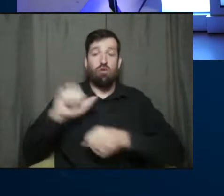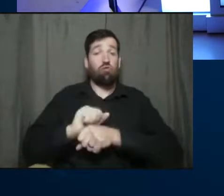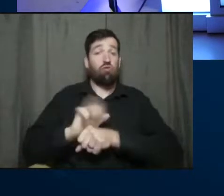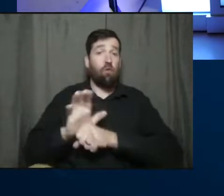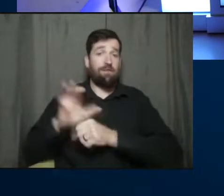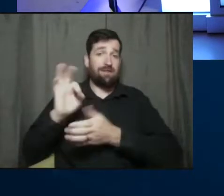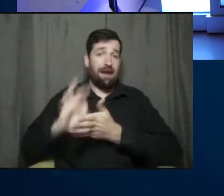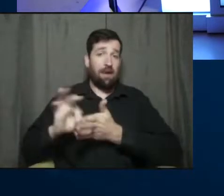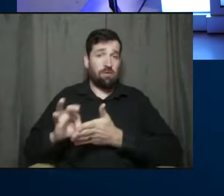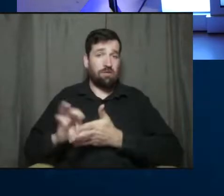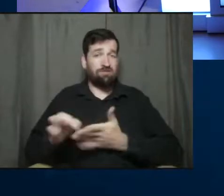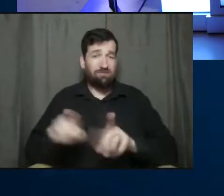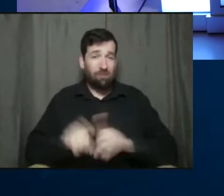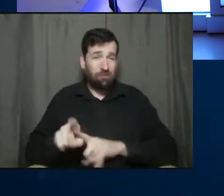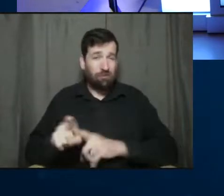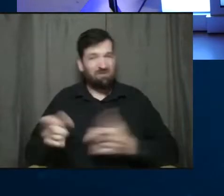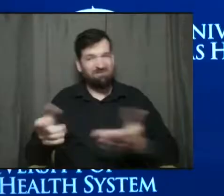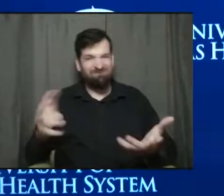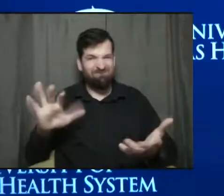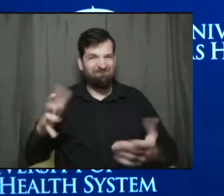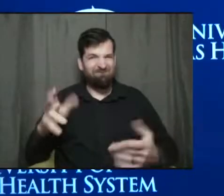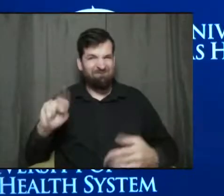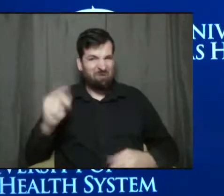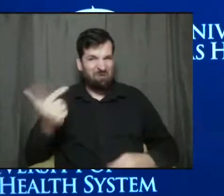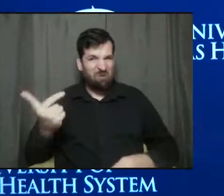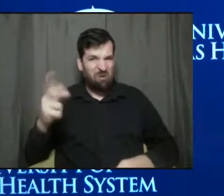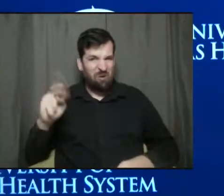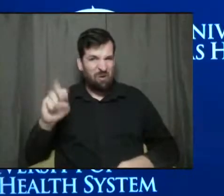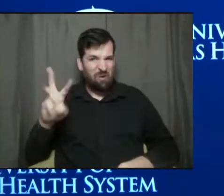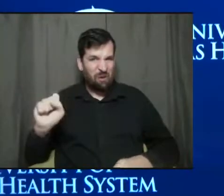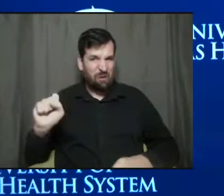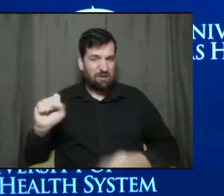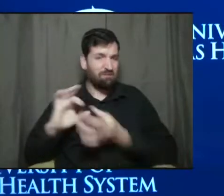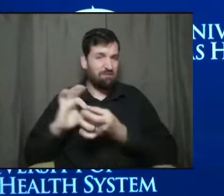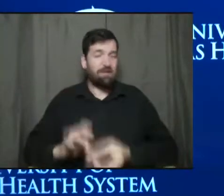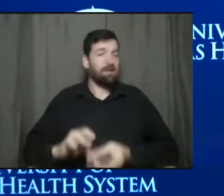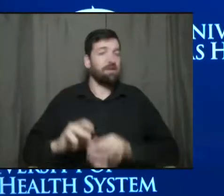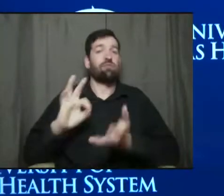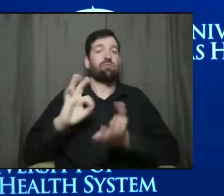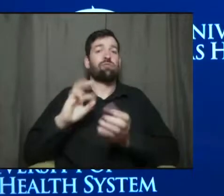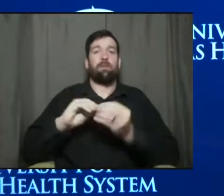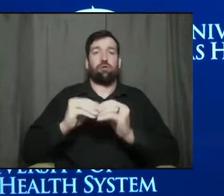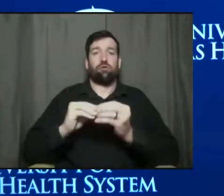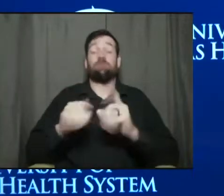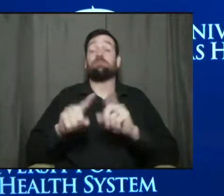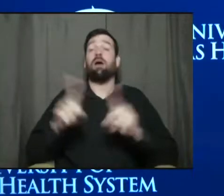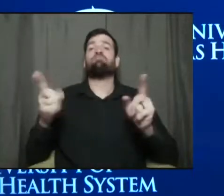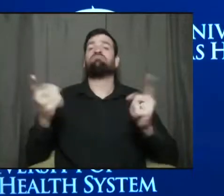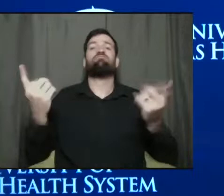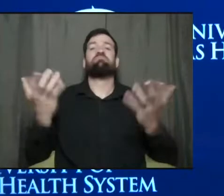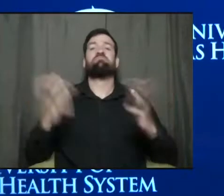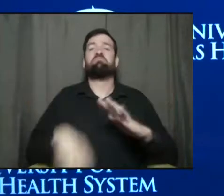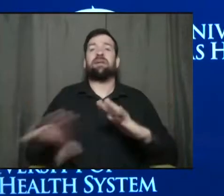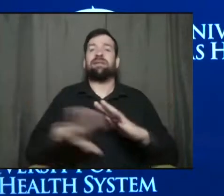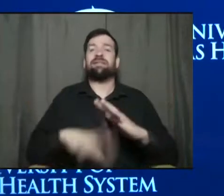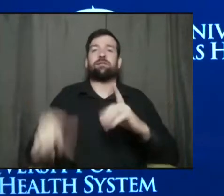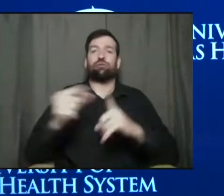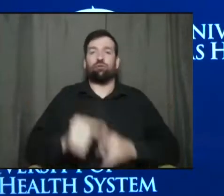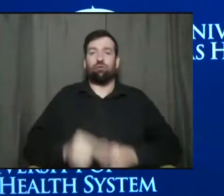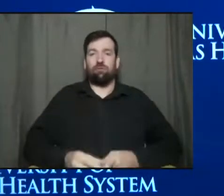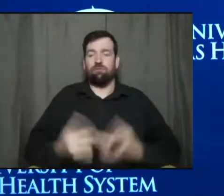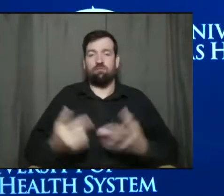like so much about COVID numbers. Before we begin though, let's review some basic terms to set the stage for